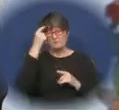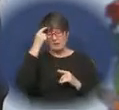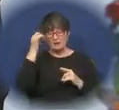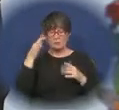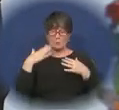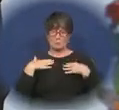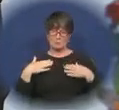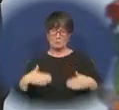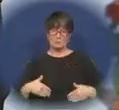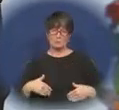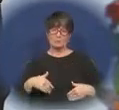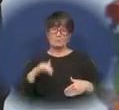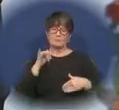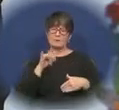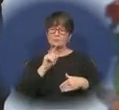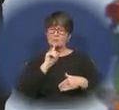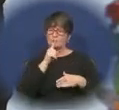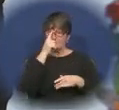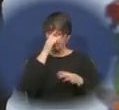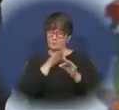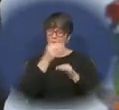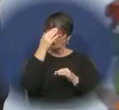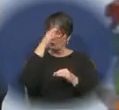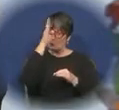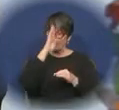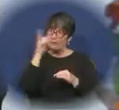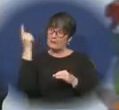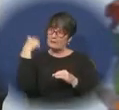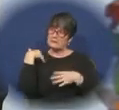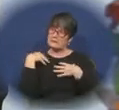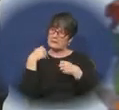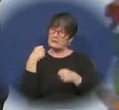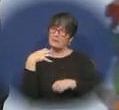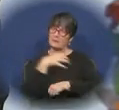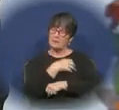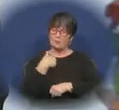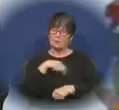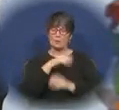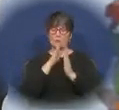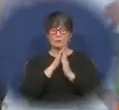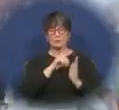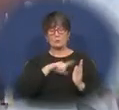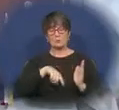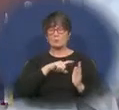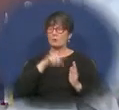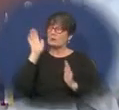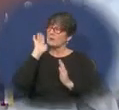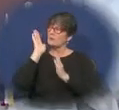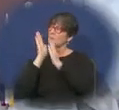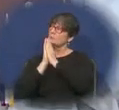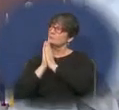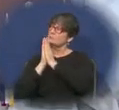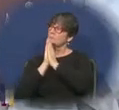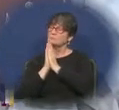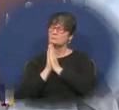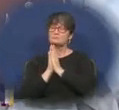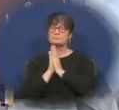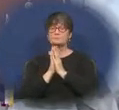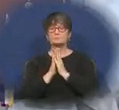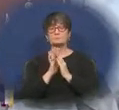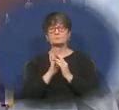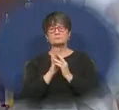body, that in true faith they may know God's healing power, we pray to the Lord. Lord, hear our